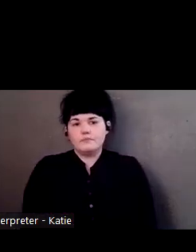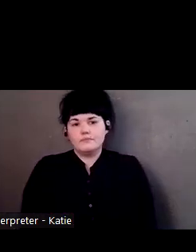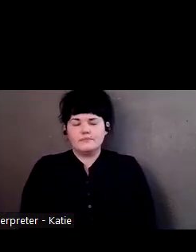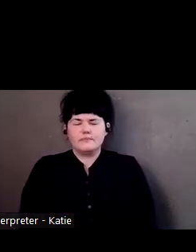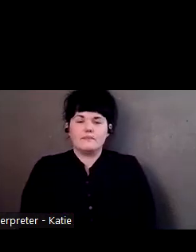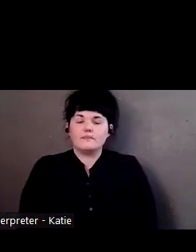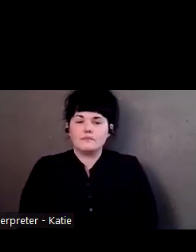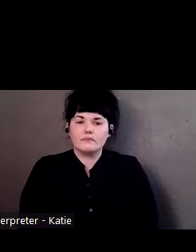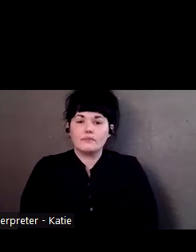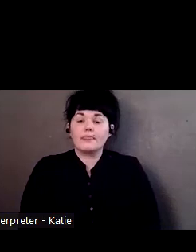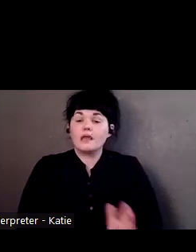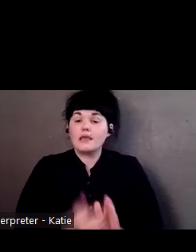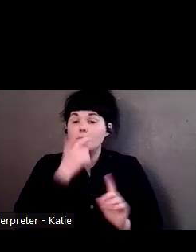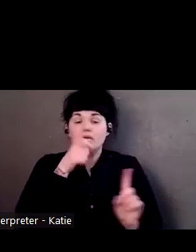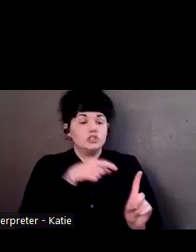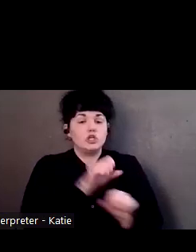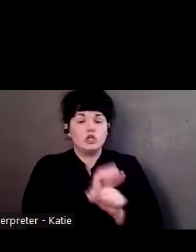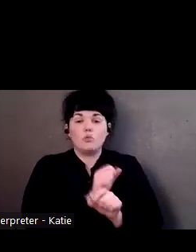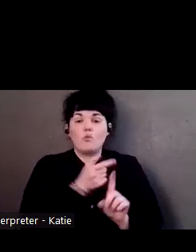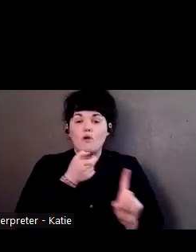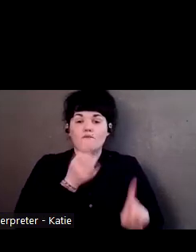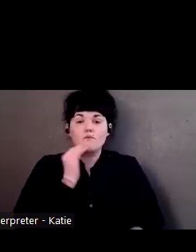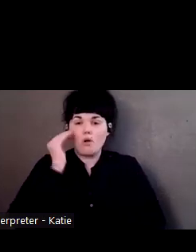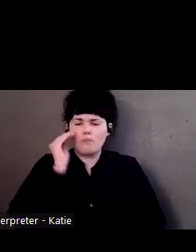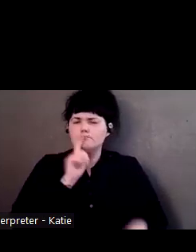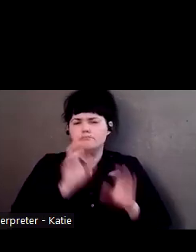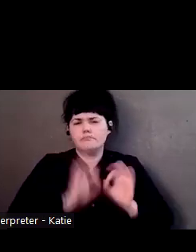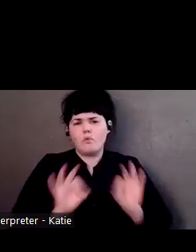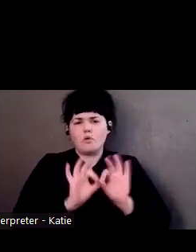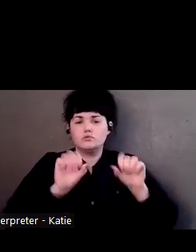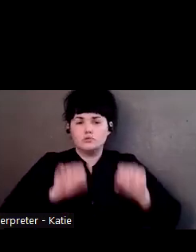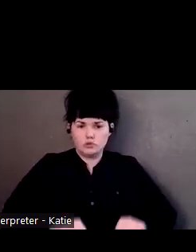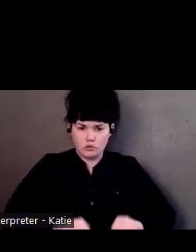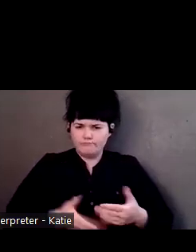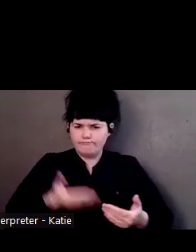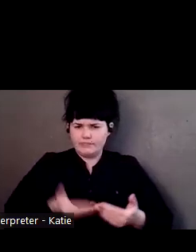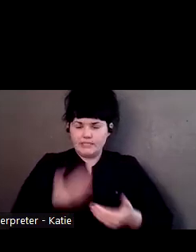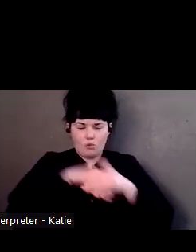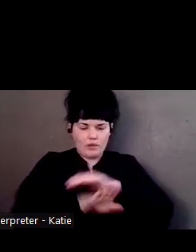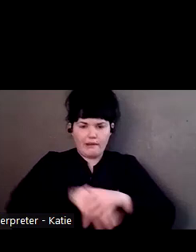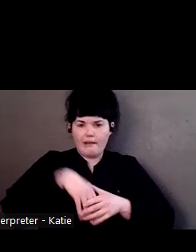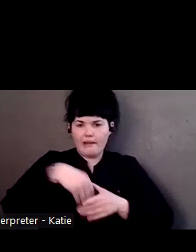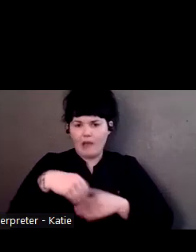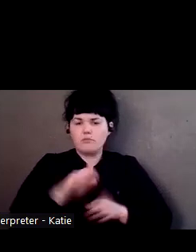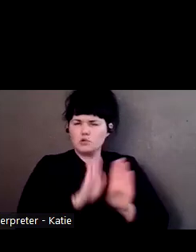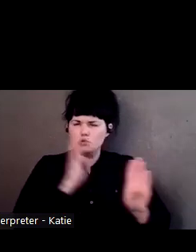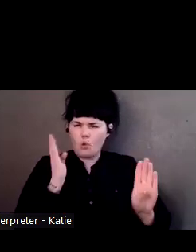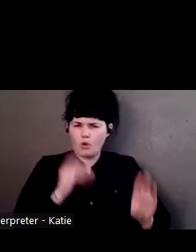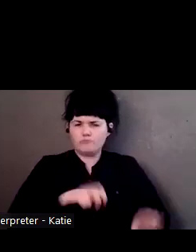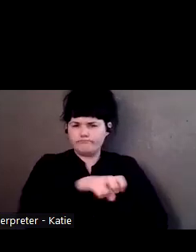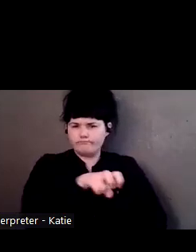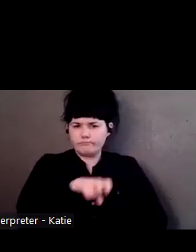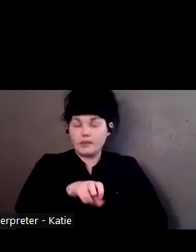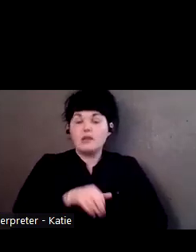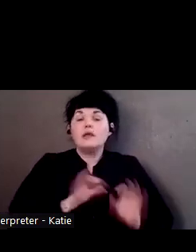Again, because she worked from home, it was critical that she had entrance into and out of that door. So it's really important that the ADA guidelines